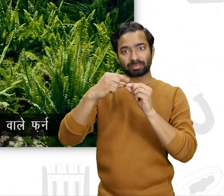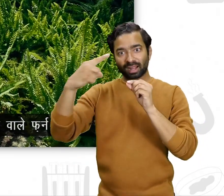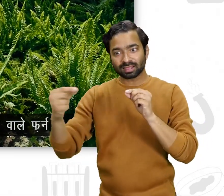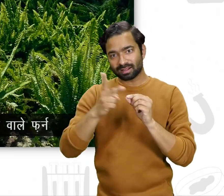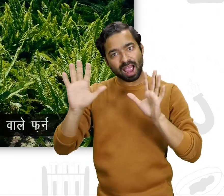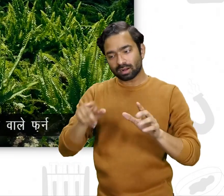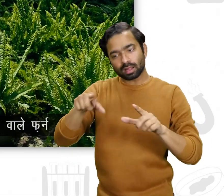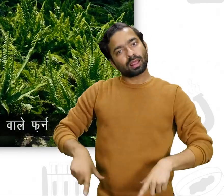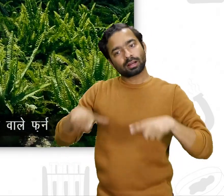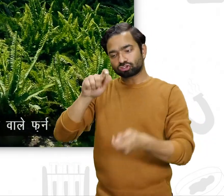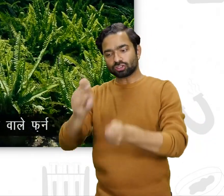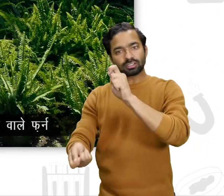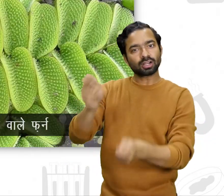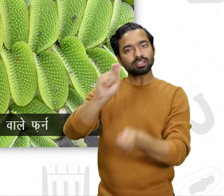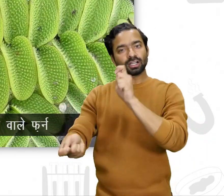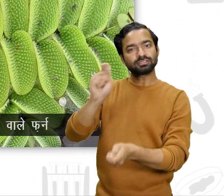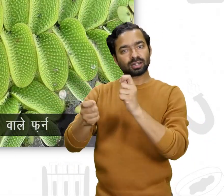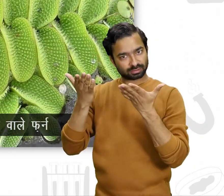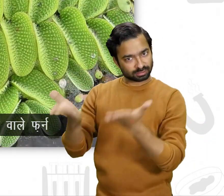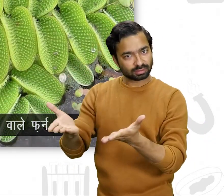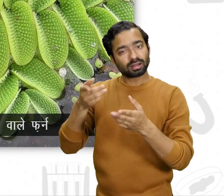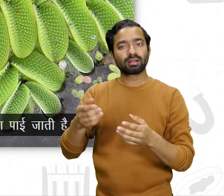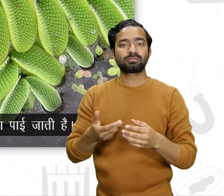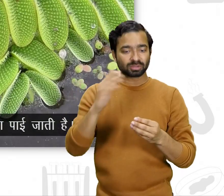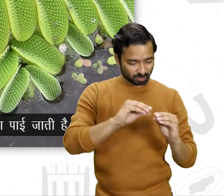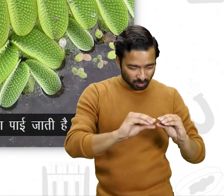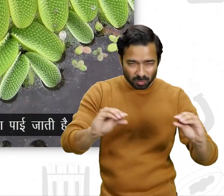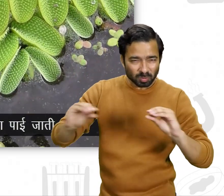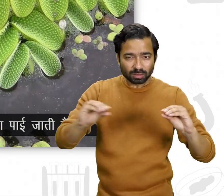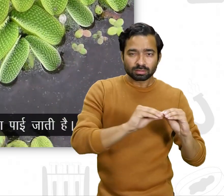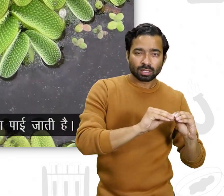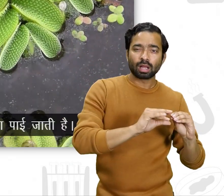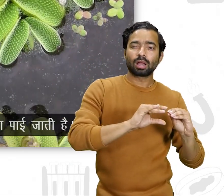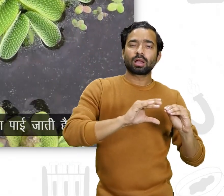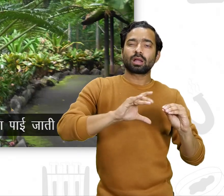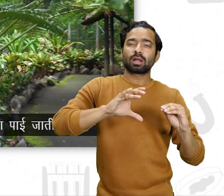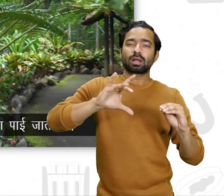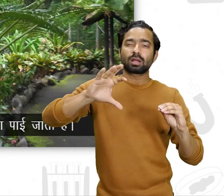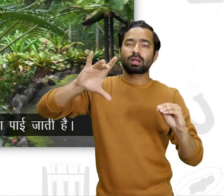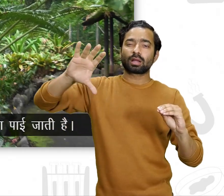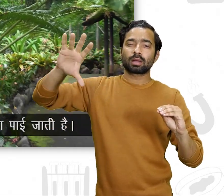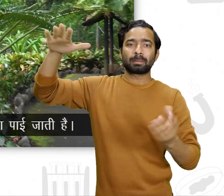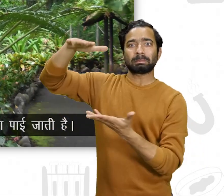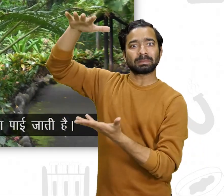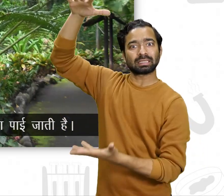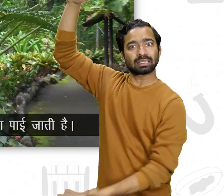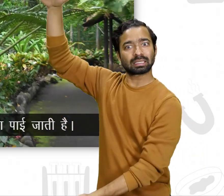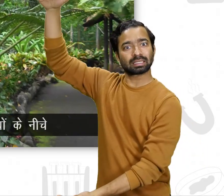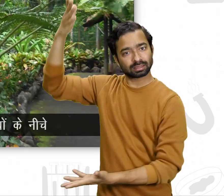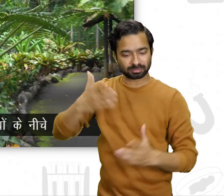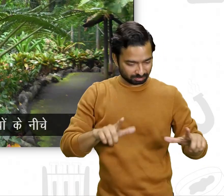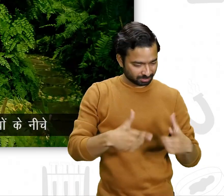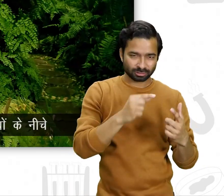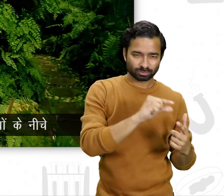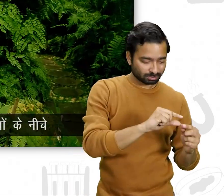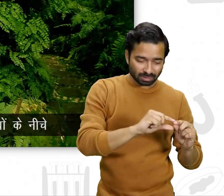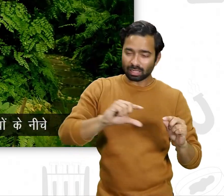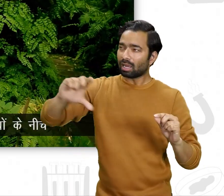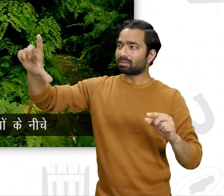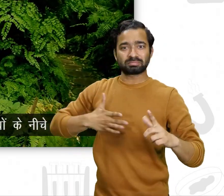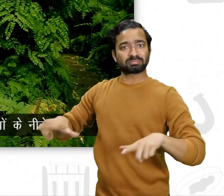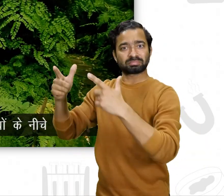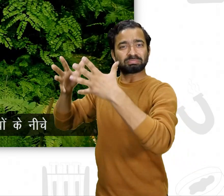range greatly in size from small, free-floating ferns to giant tree ferns. They